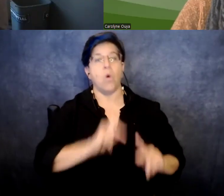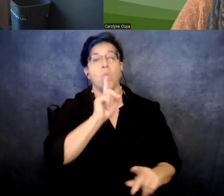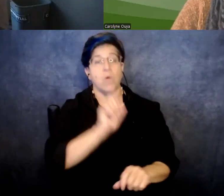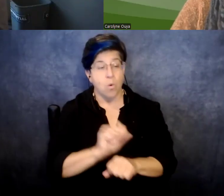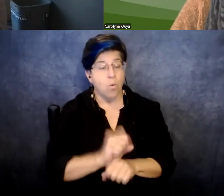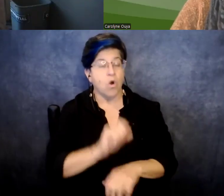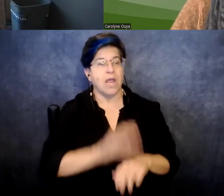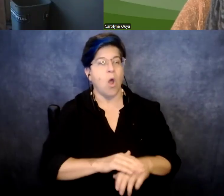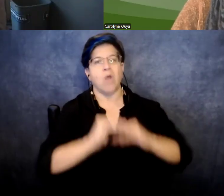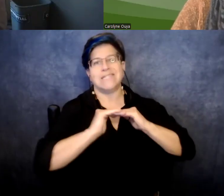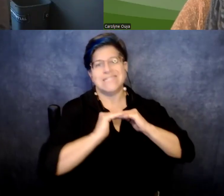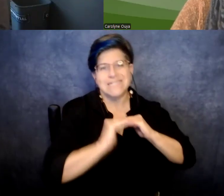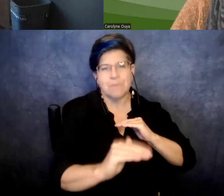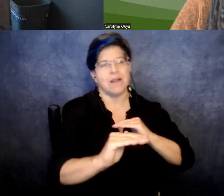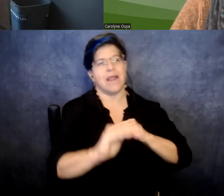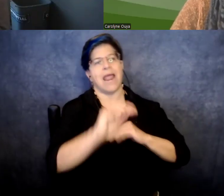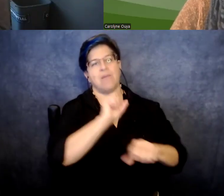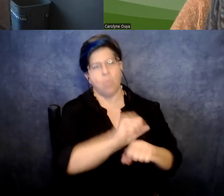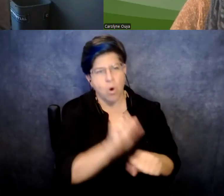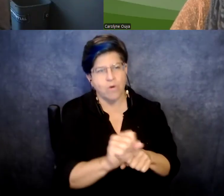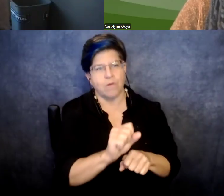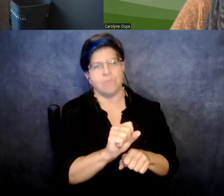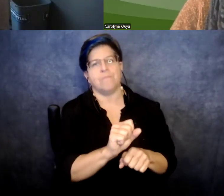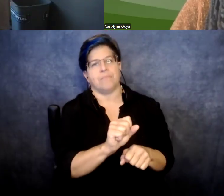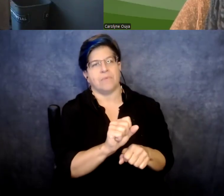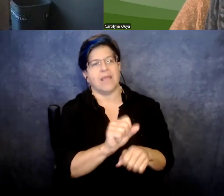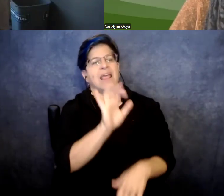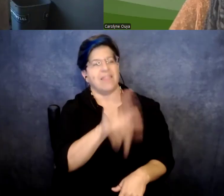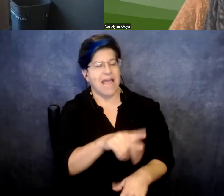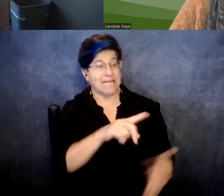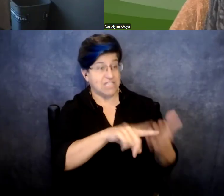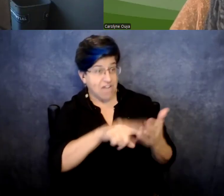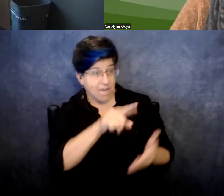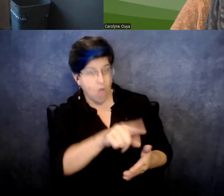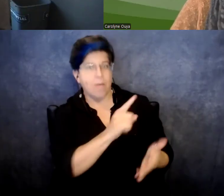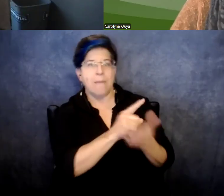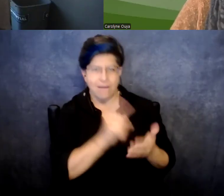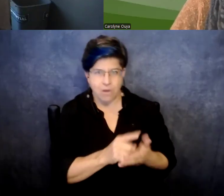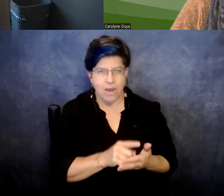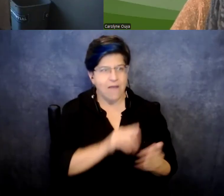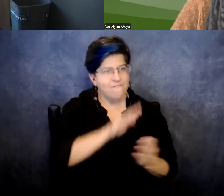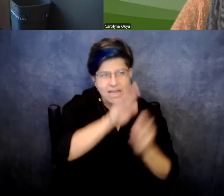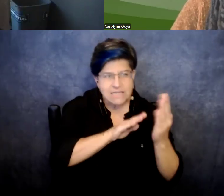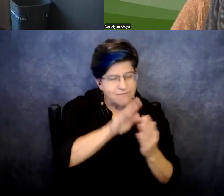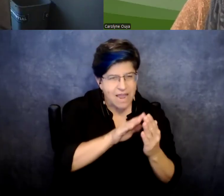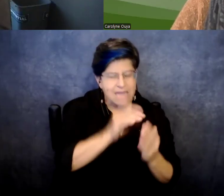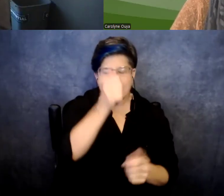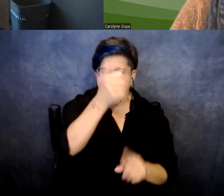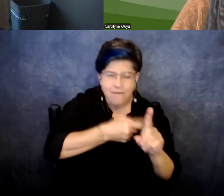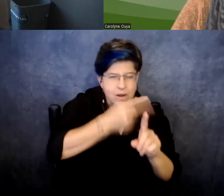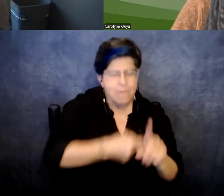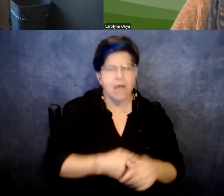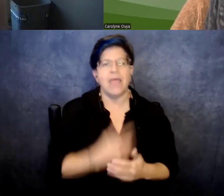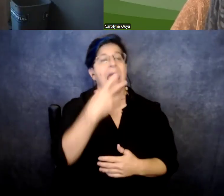the stability and the workforce, that is checking on them every single week, face to face with them every month, out